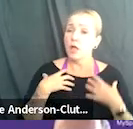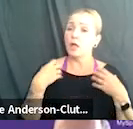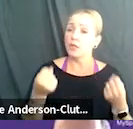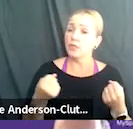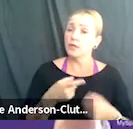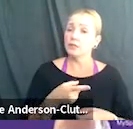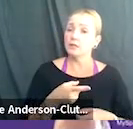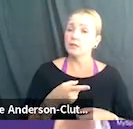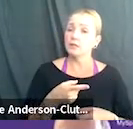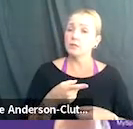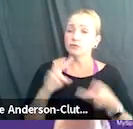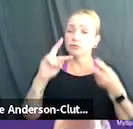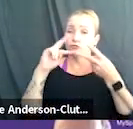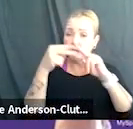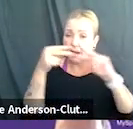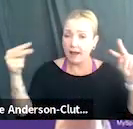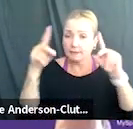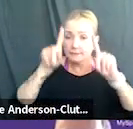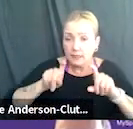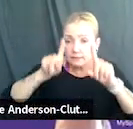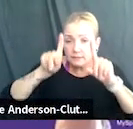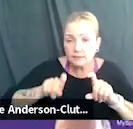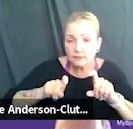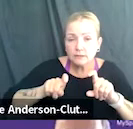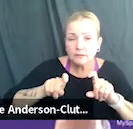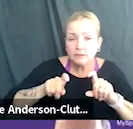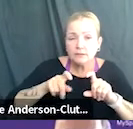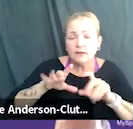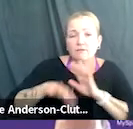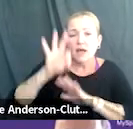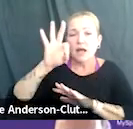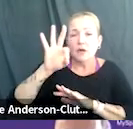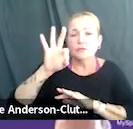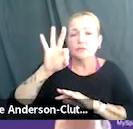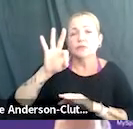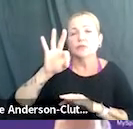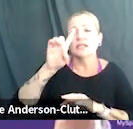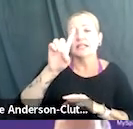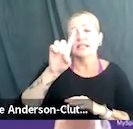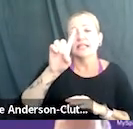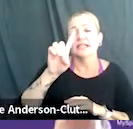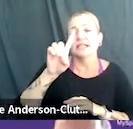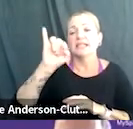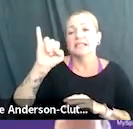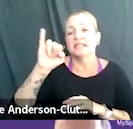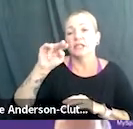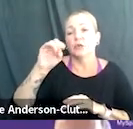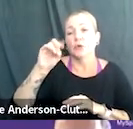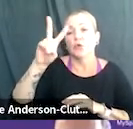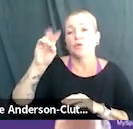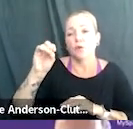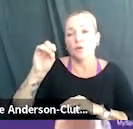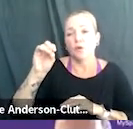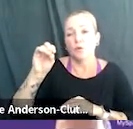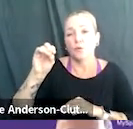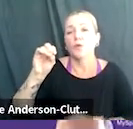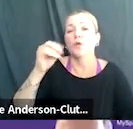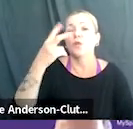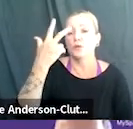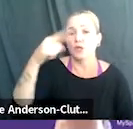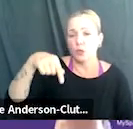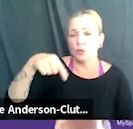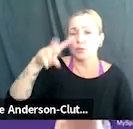Genetic testing revealed a de novo 3q29 duplication, which was a variant of